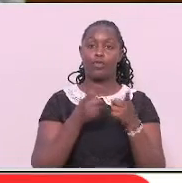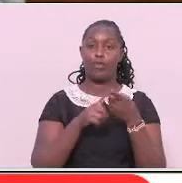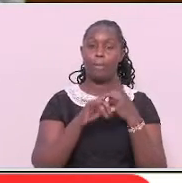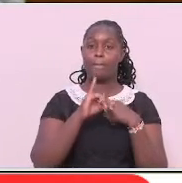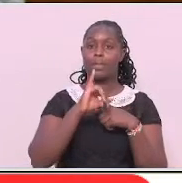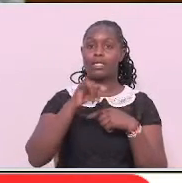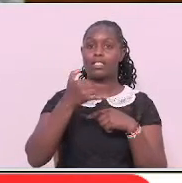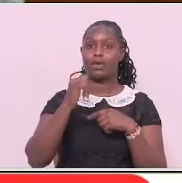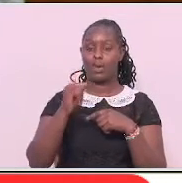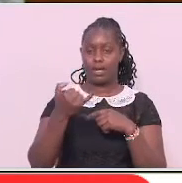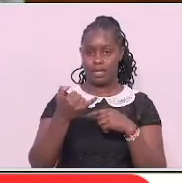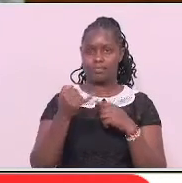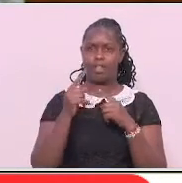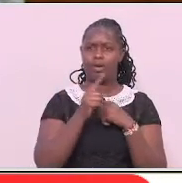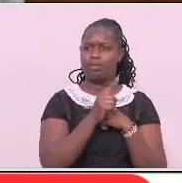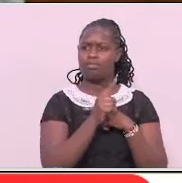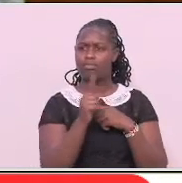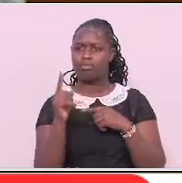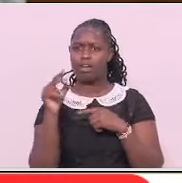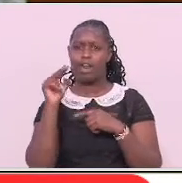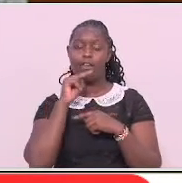to November